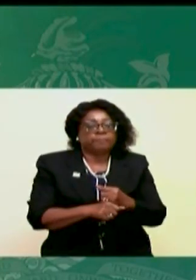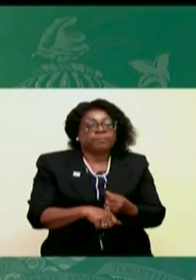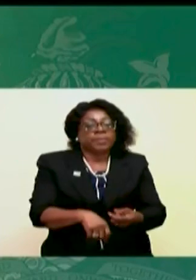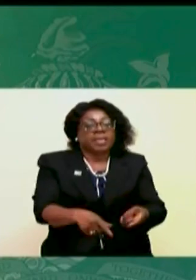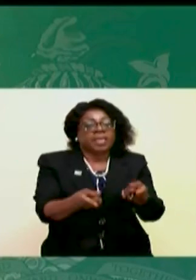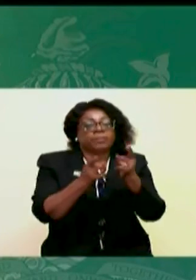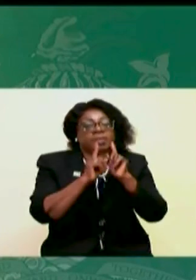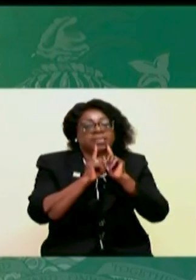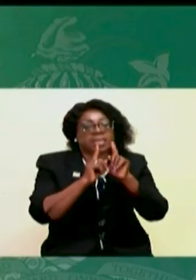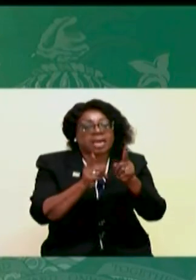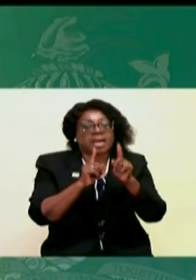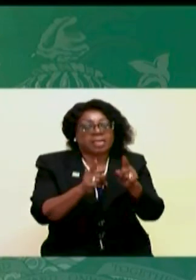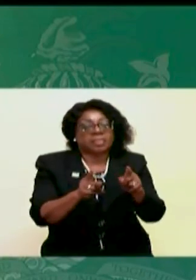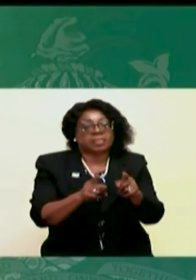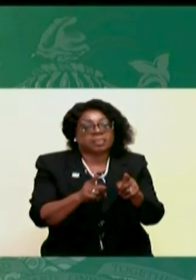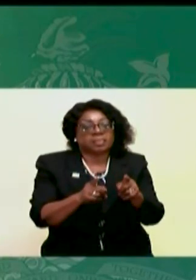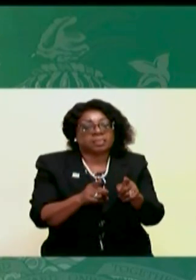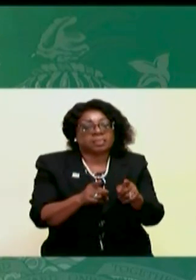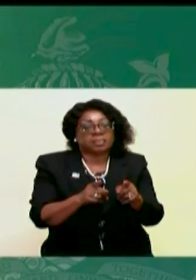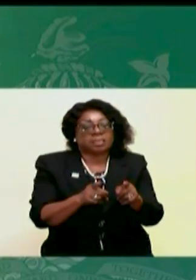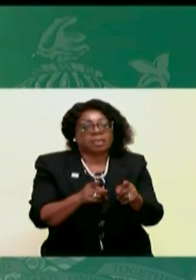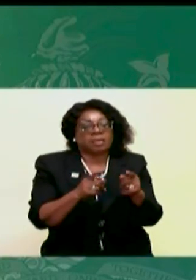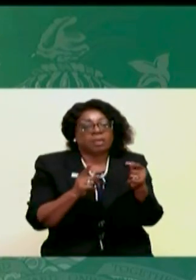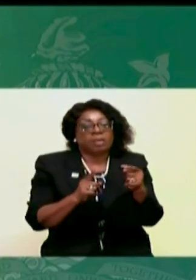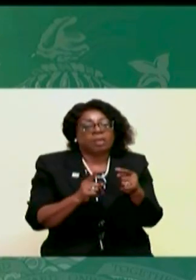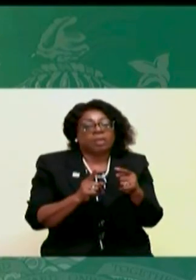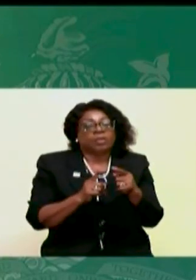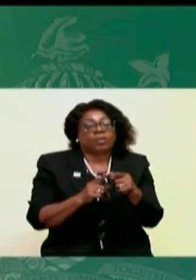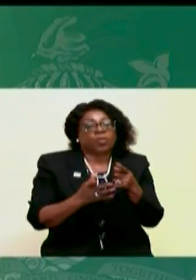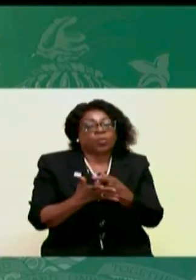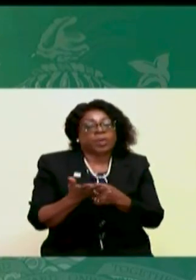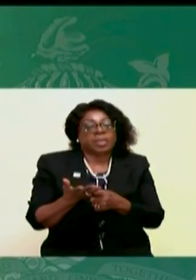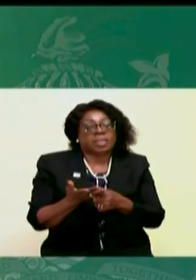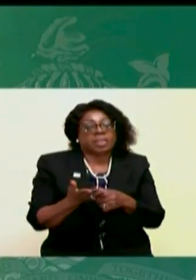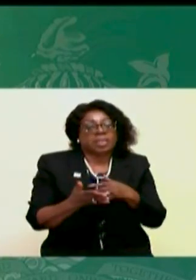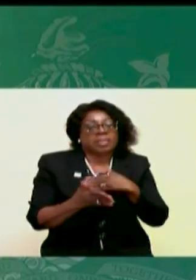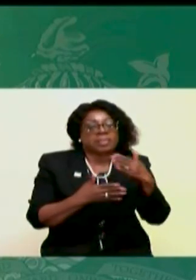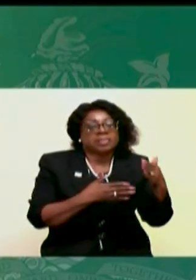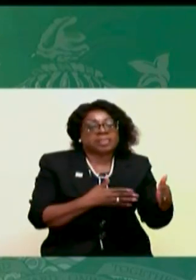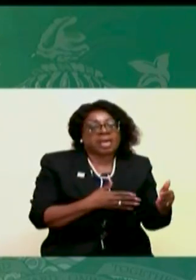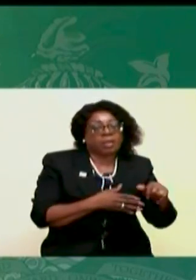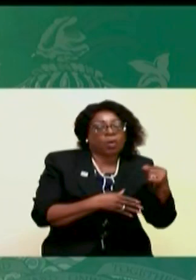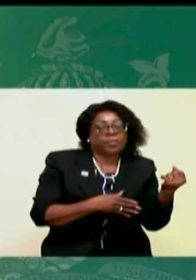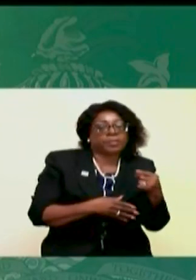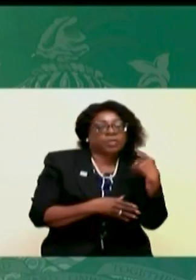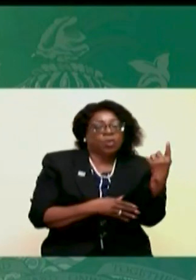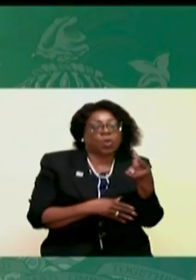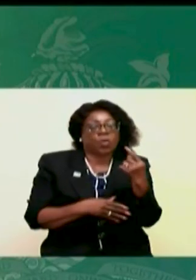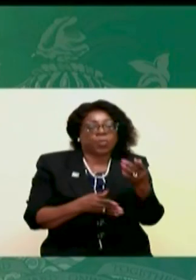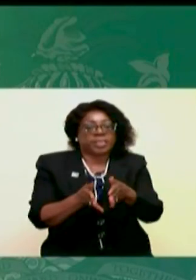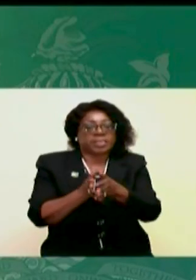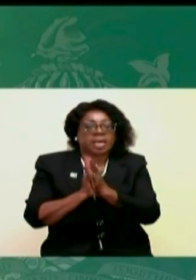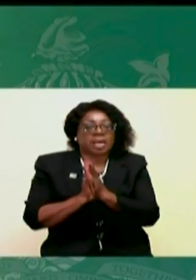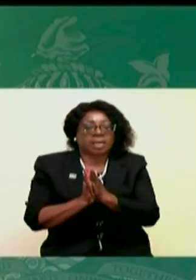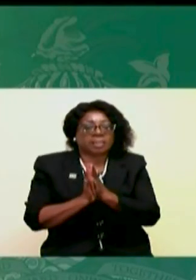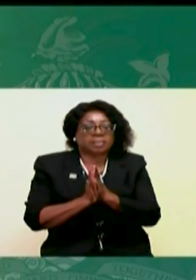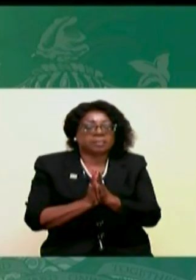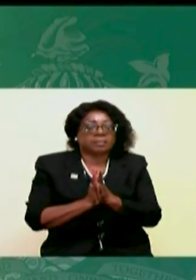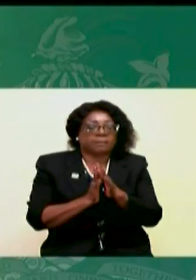the side opposite always asked for. What is your plan for national